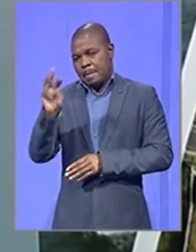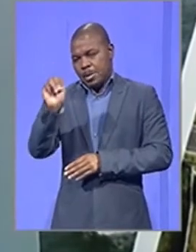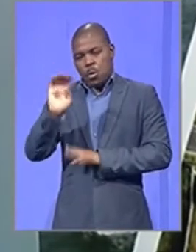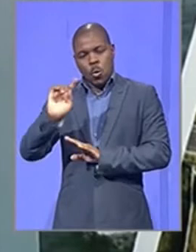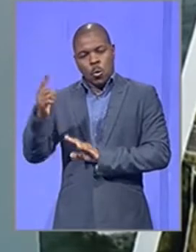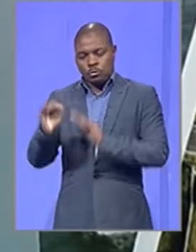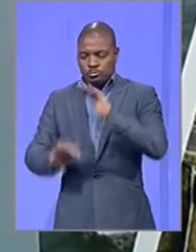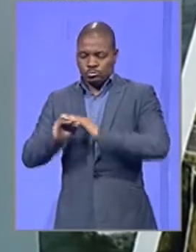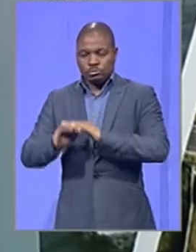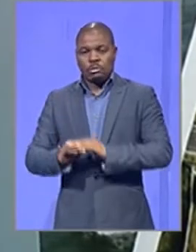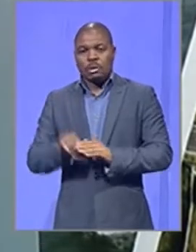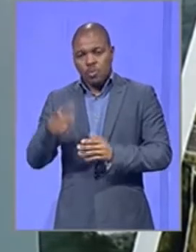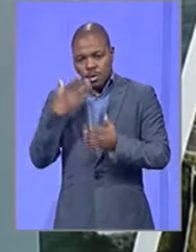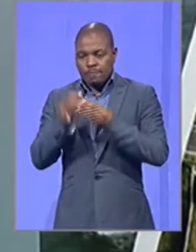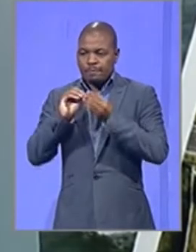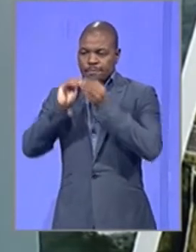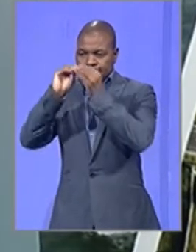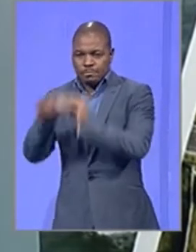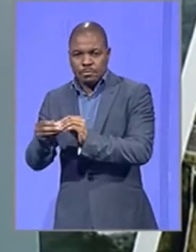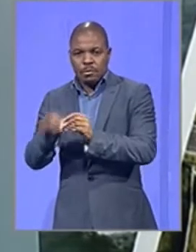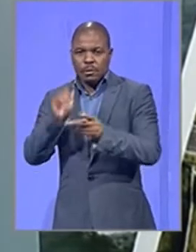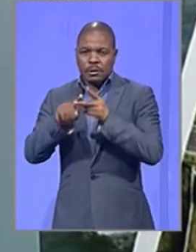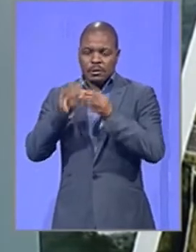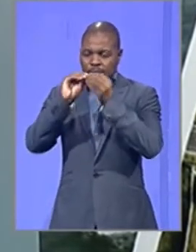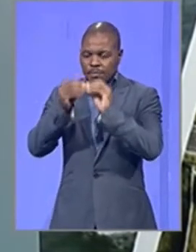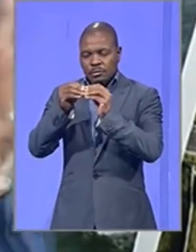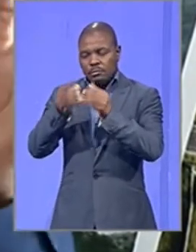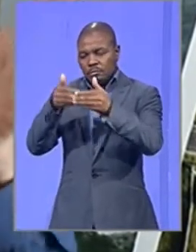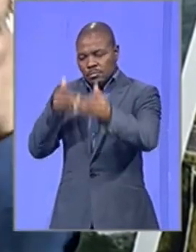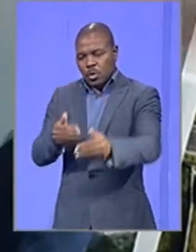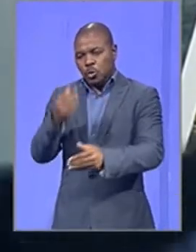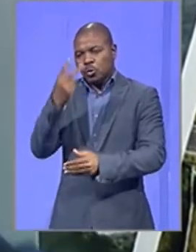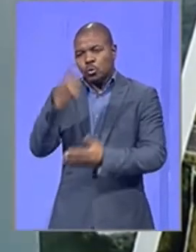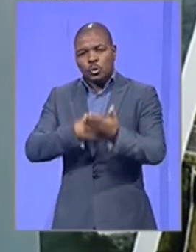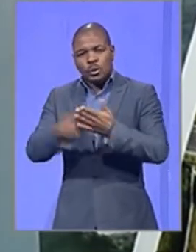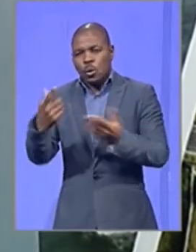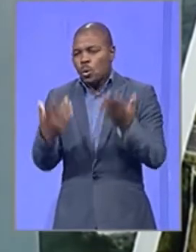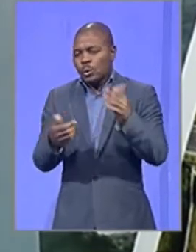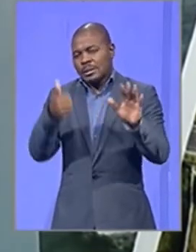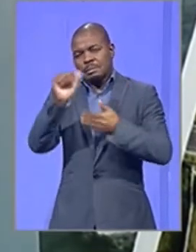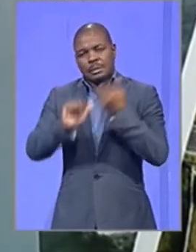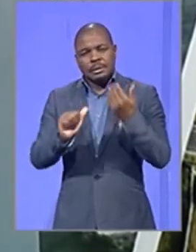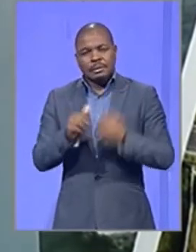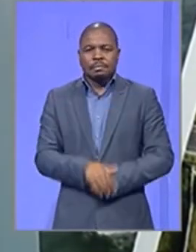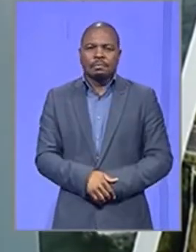be able to cover the road and sort it out within 2 weeks or 6 months.